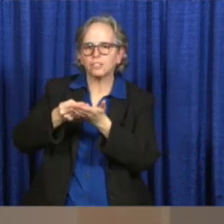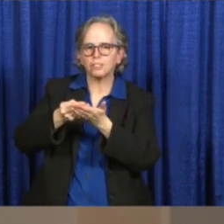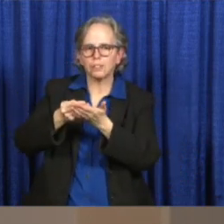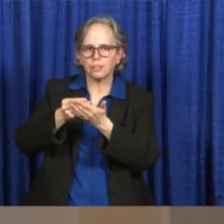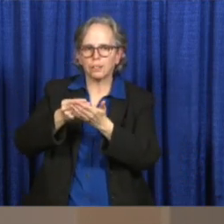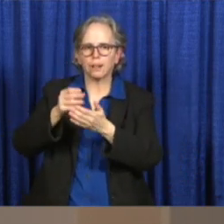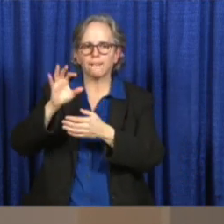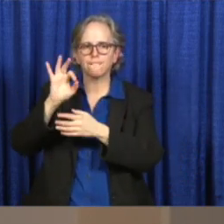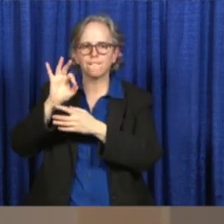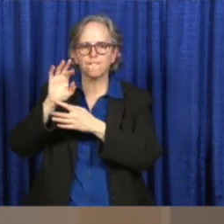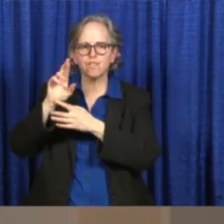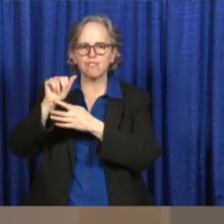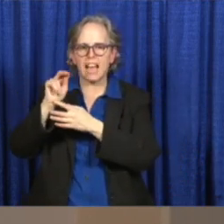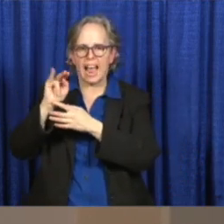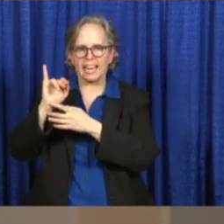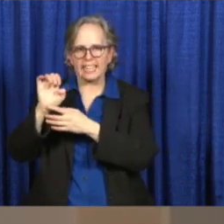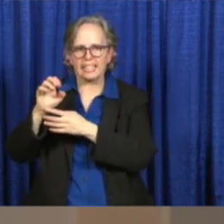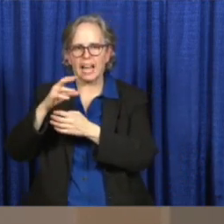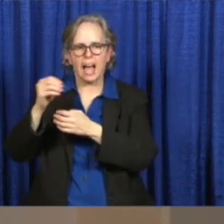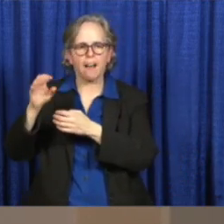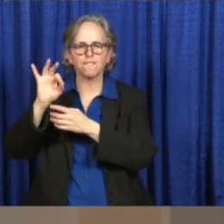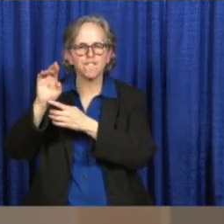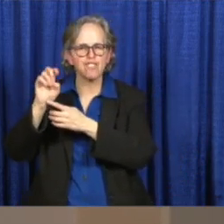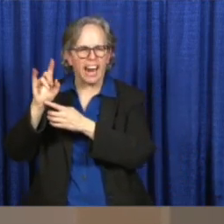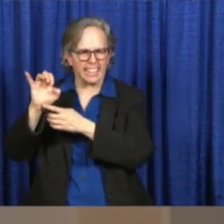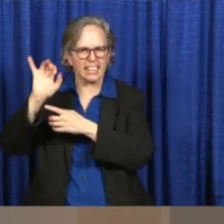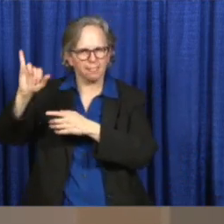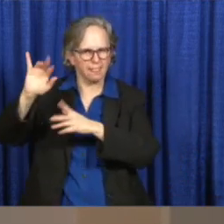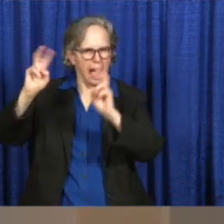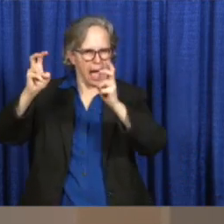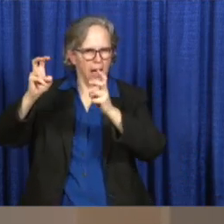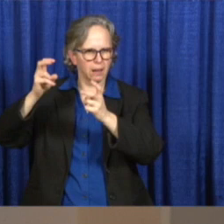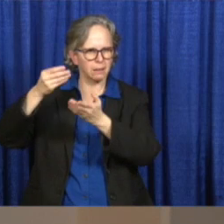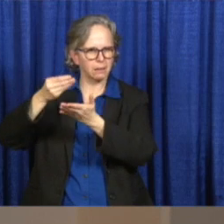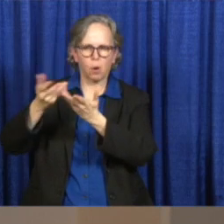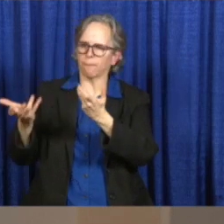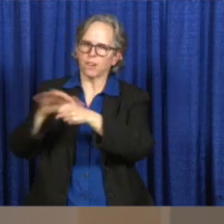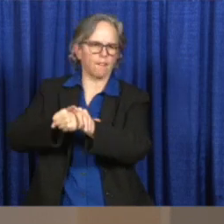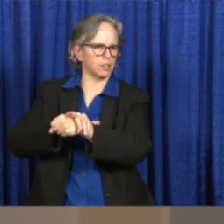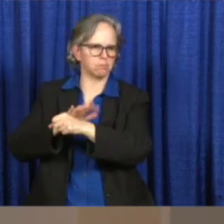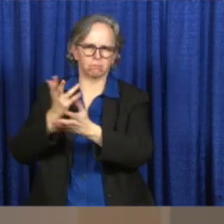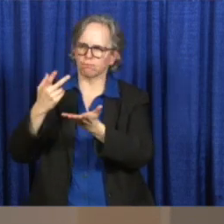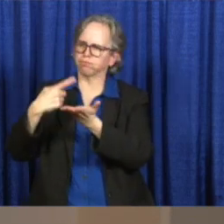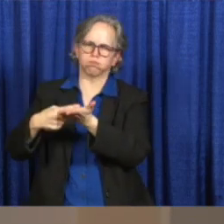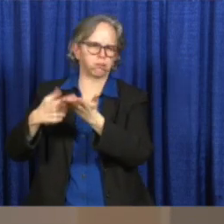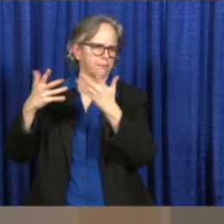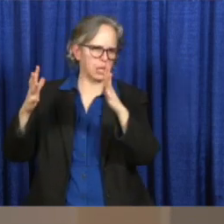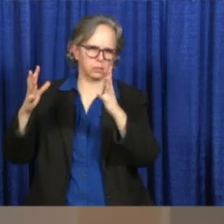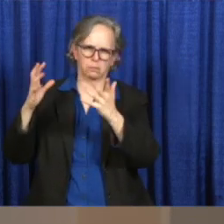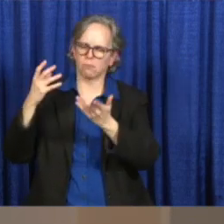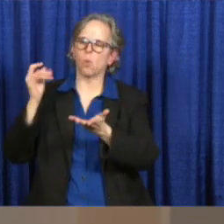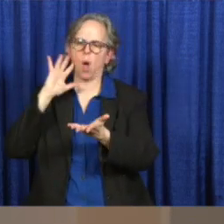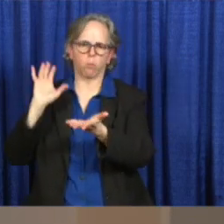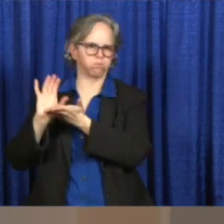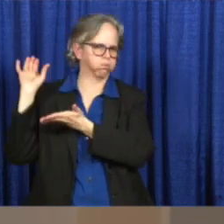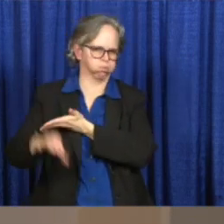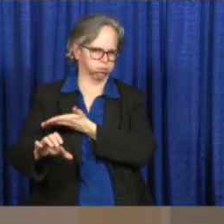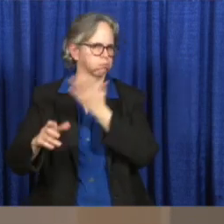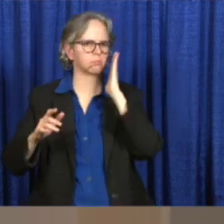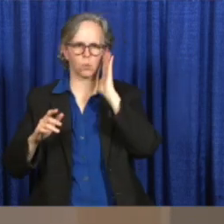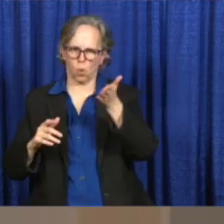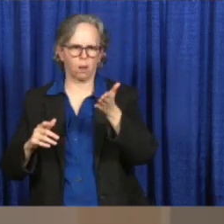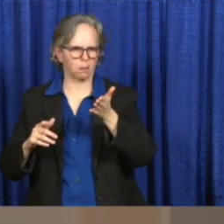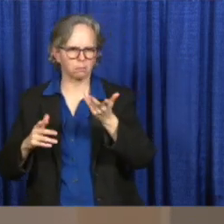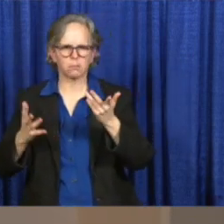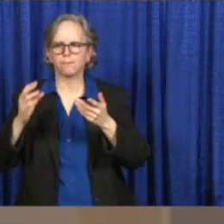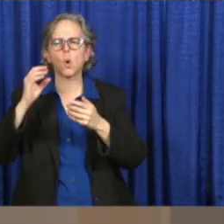was done several weeks ago. We do have a provision in there that does deal with a small number of residential mortgages that might not be